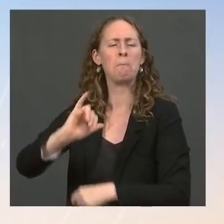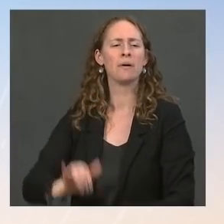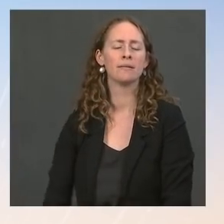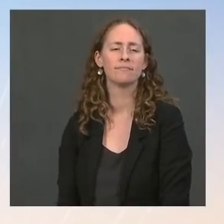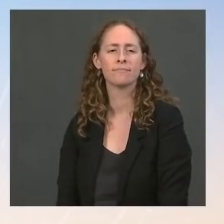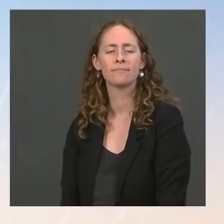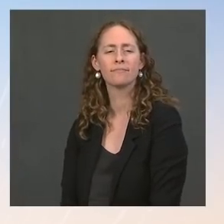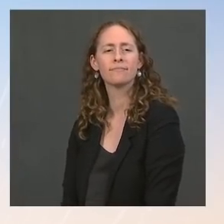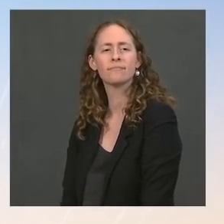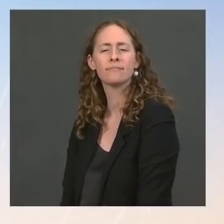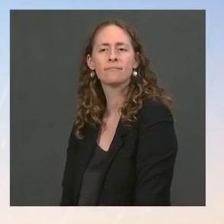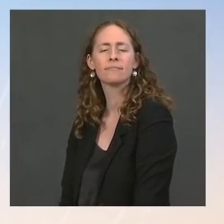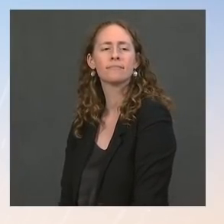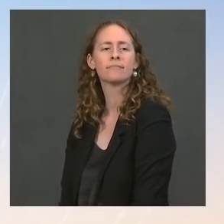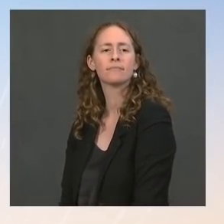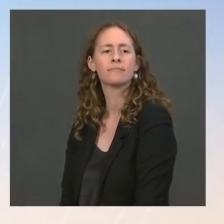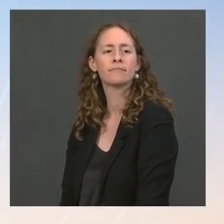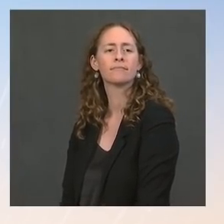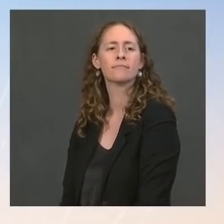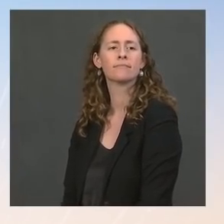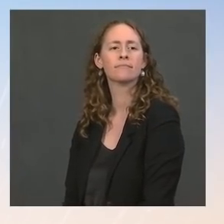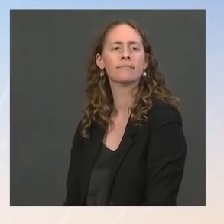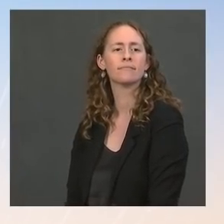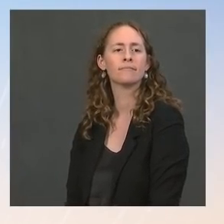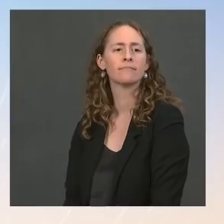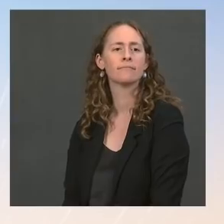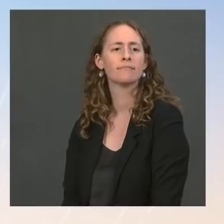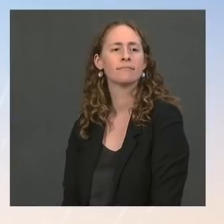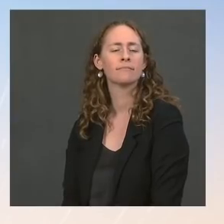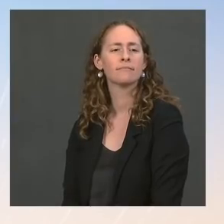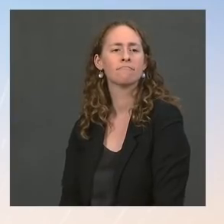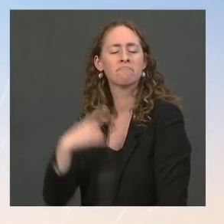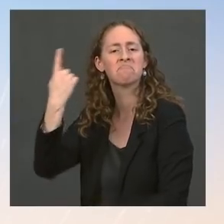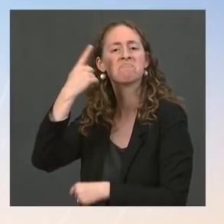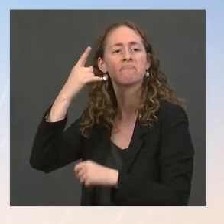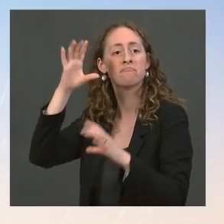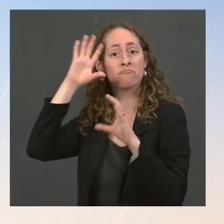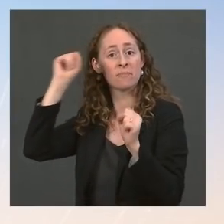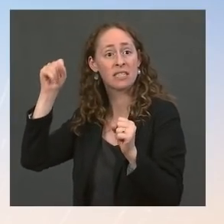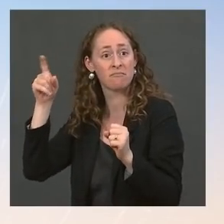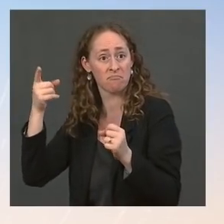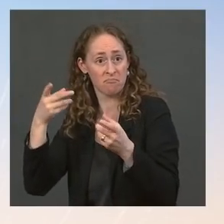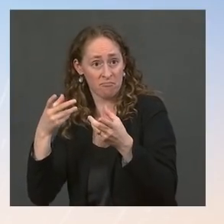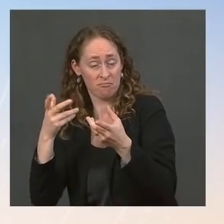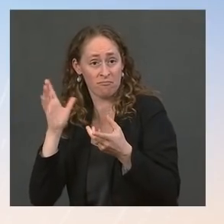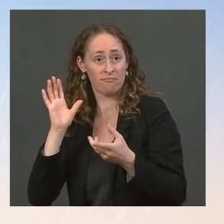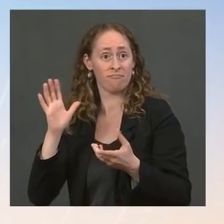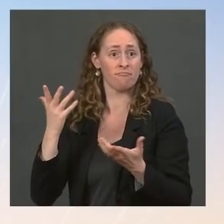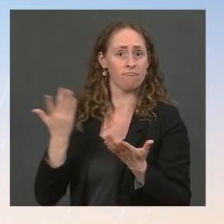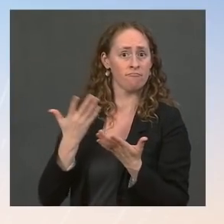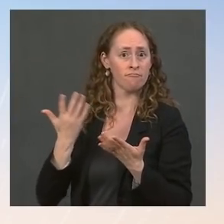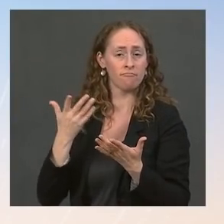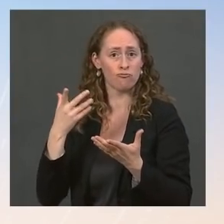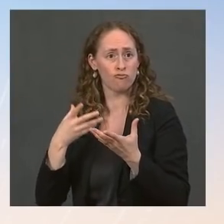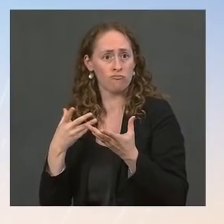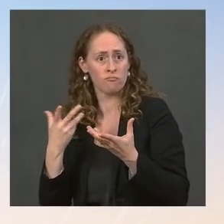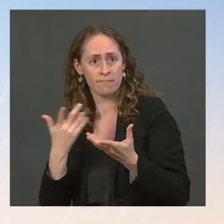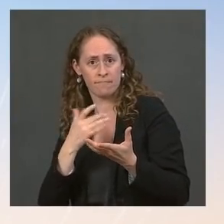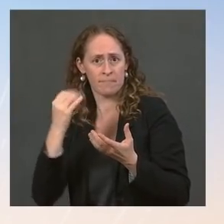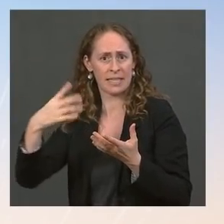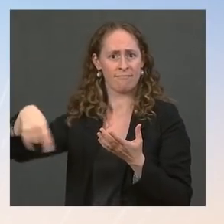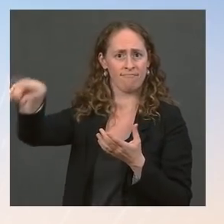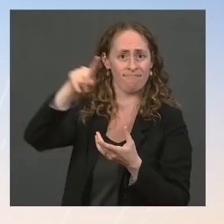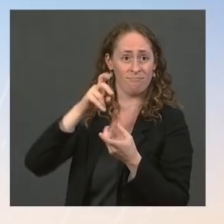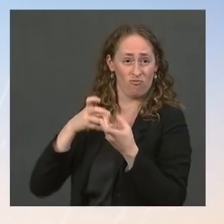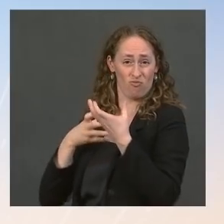on COVID have dropped. As well as concerned about that, how does it plan to address that issue, specifically because having